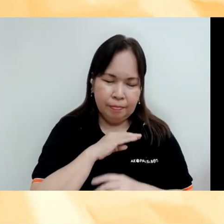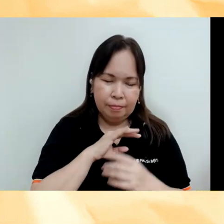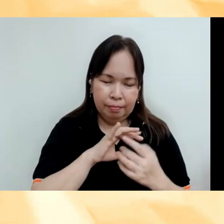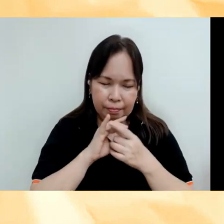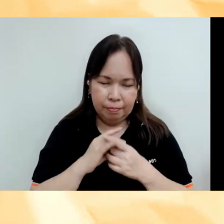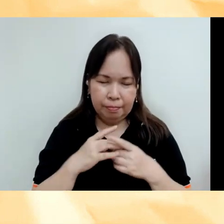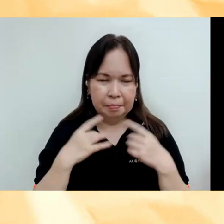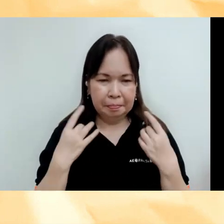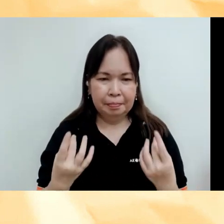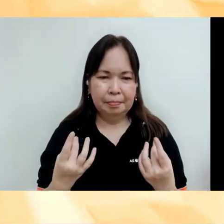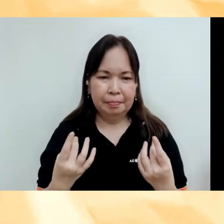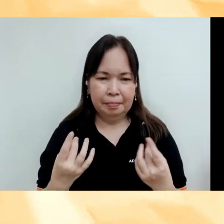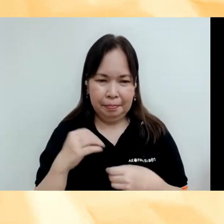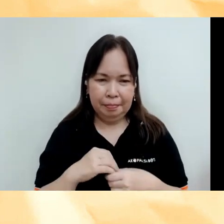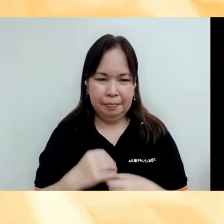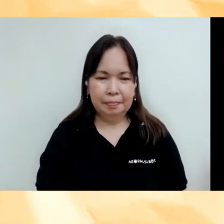within us.